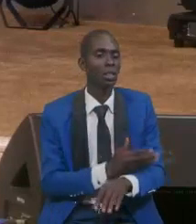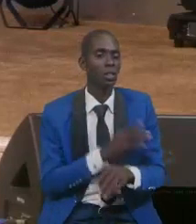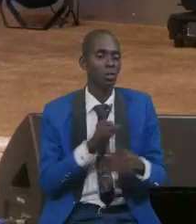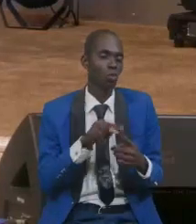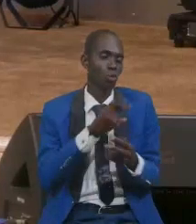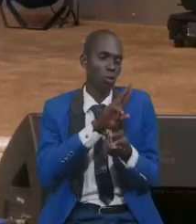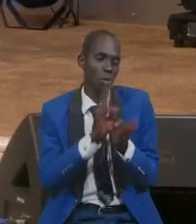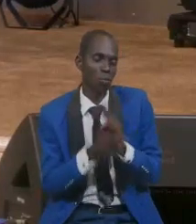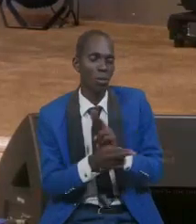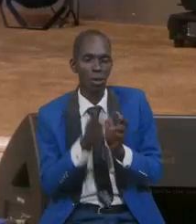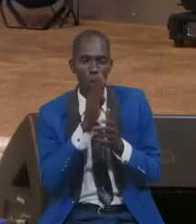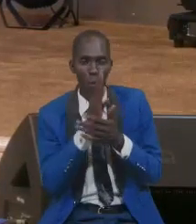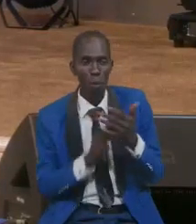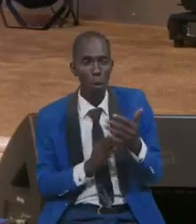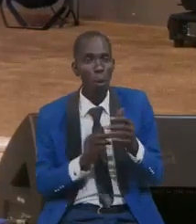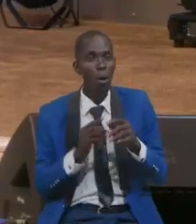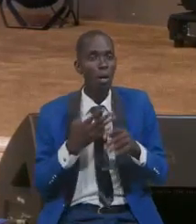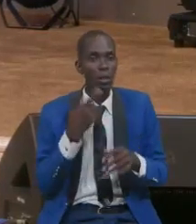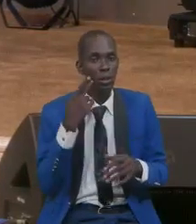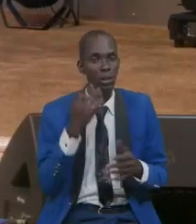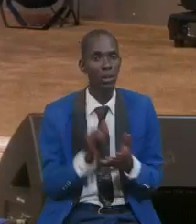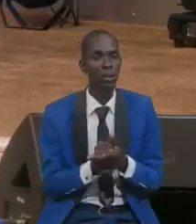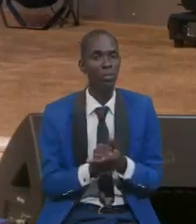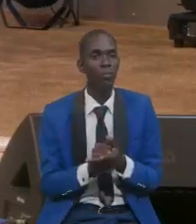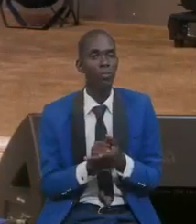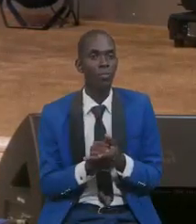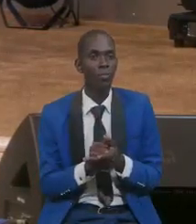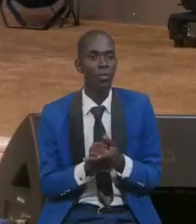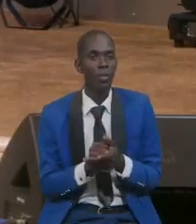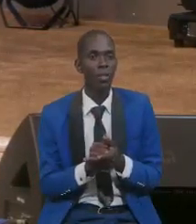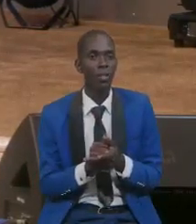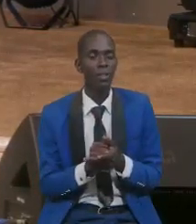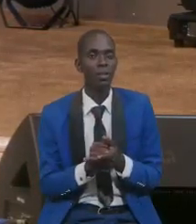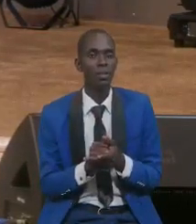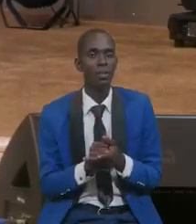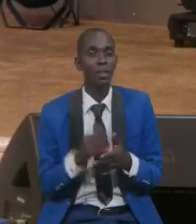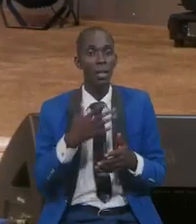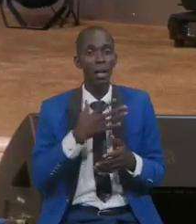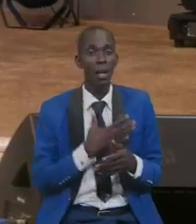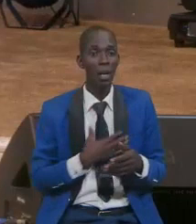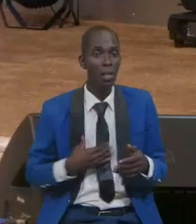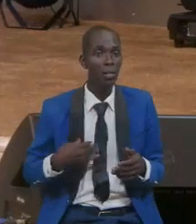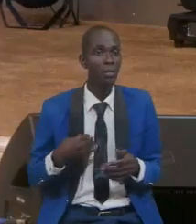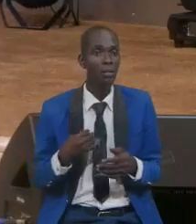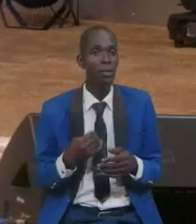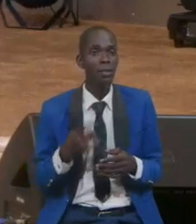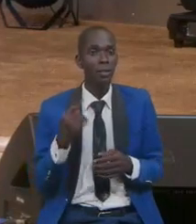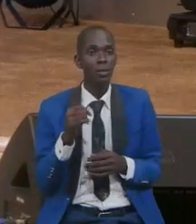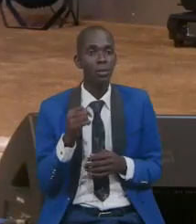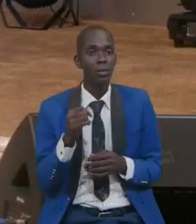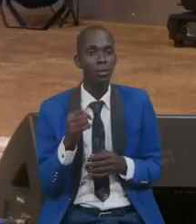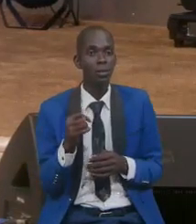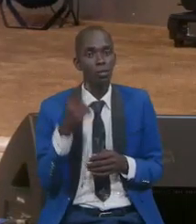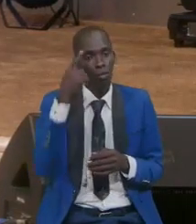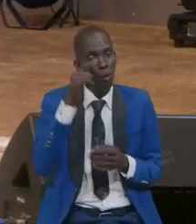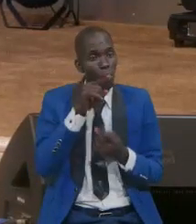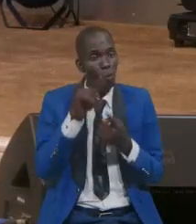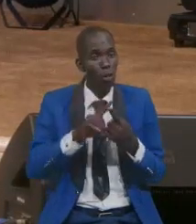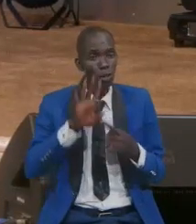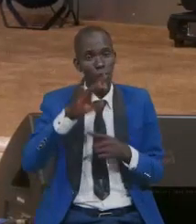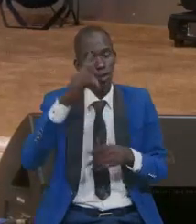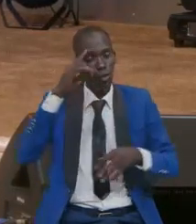thy judgments are in the earth, then the inhabitants of the world will